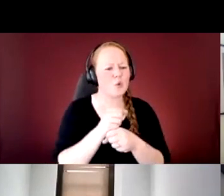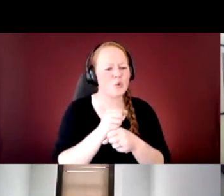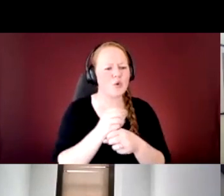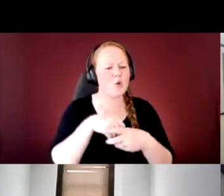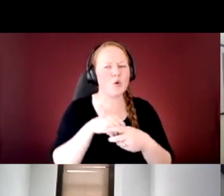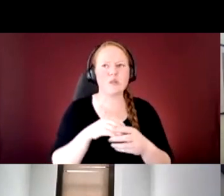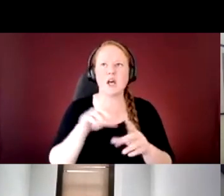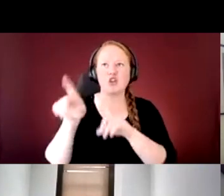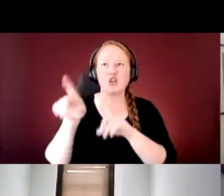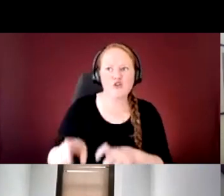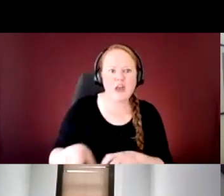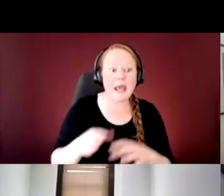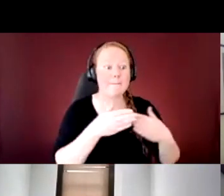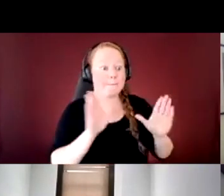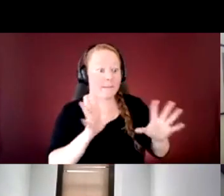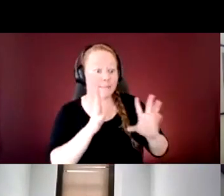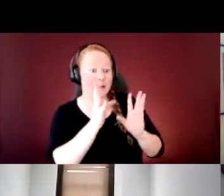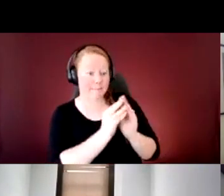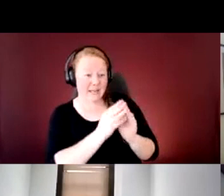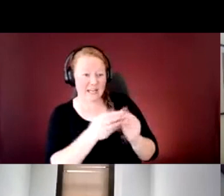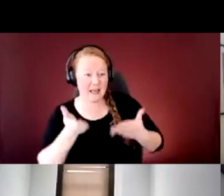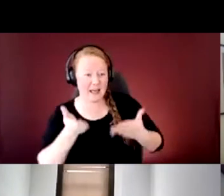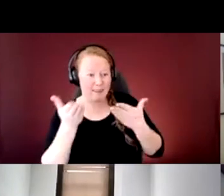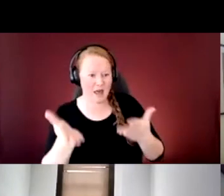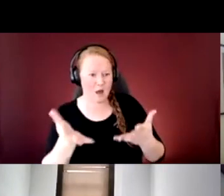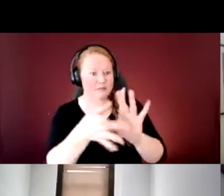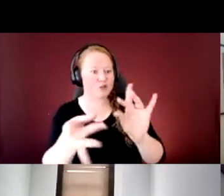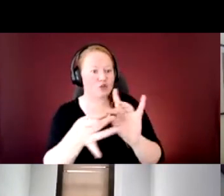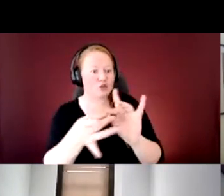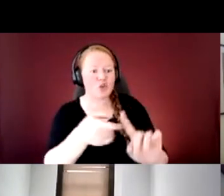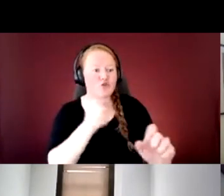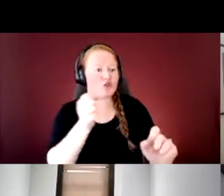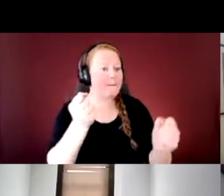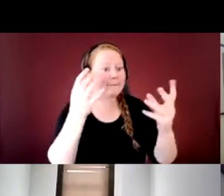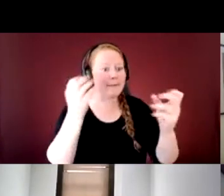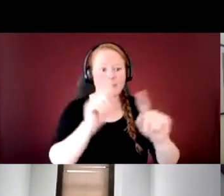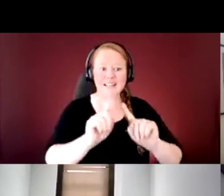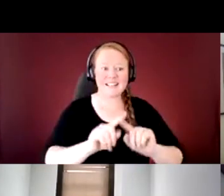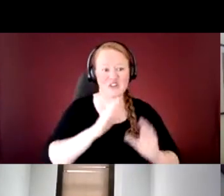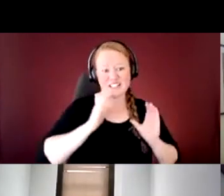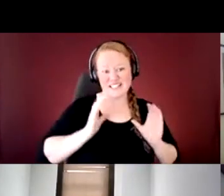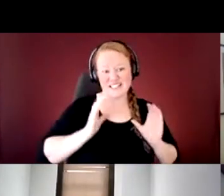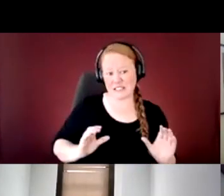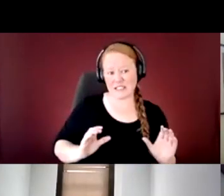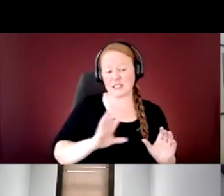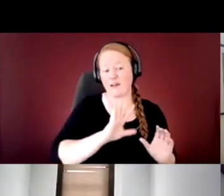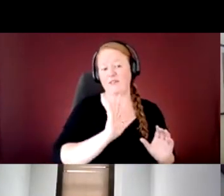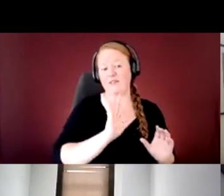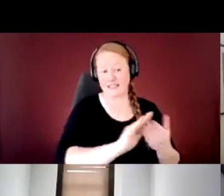public meeting that allowed testimony directly from dozens of residents of the city. The Direct Relief Working Group gathered